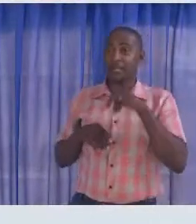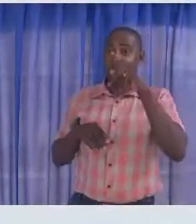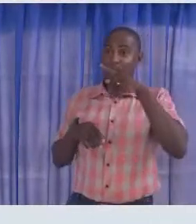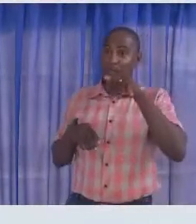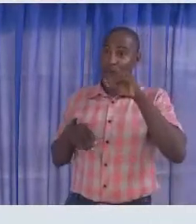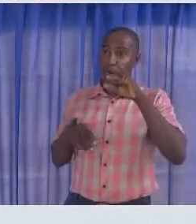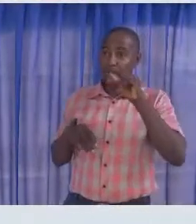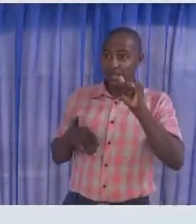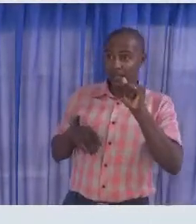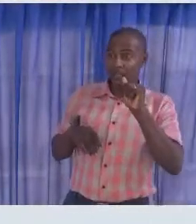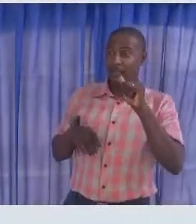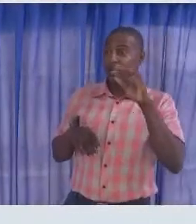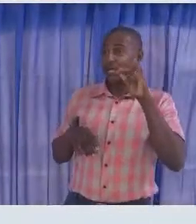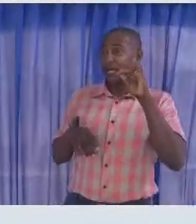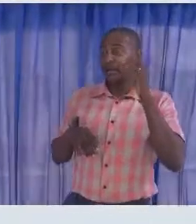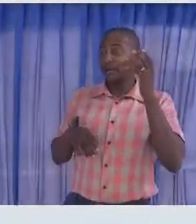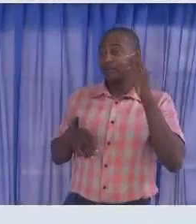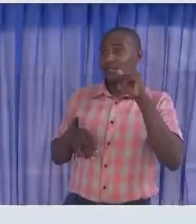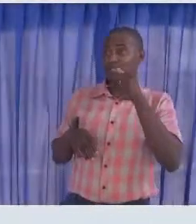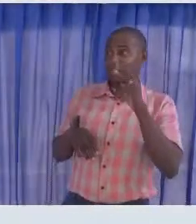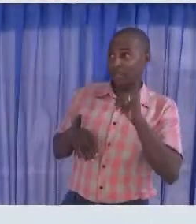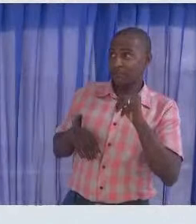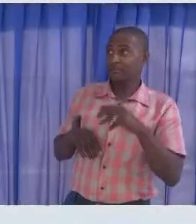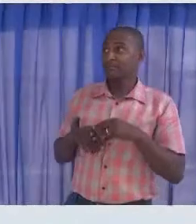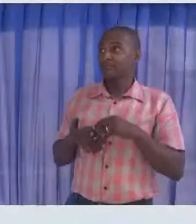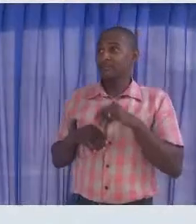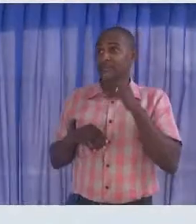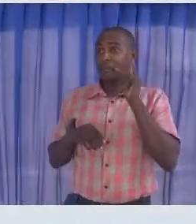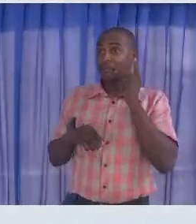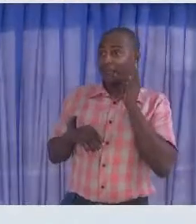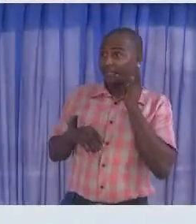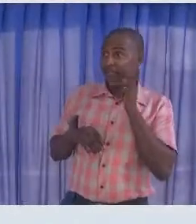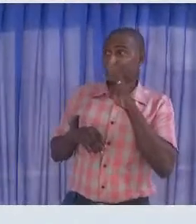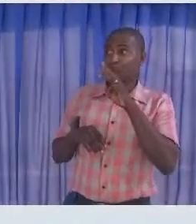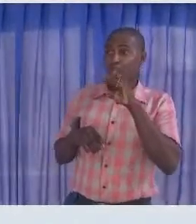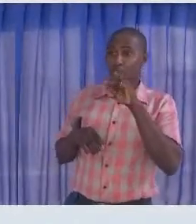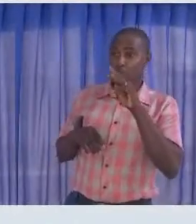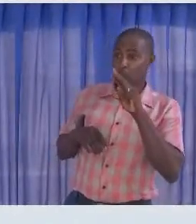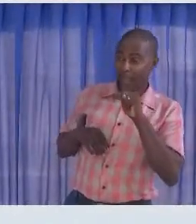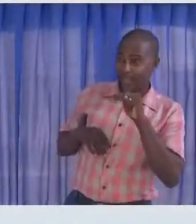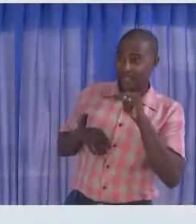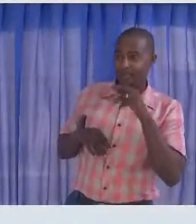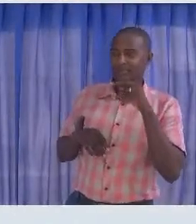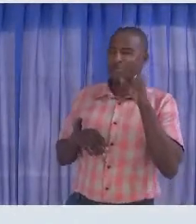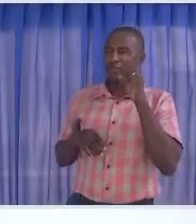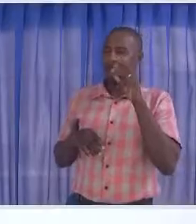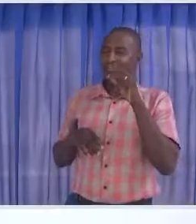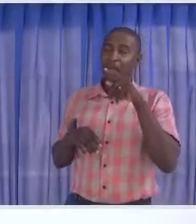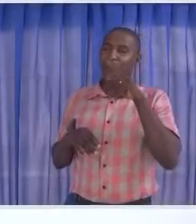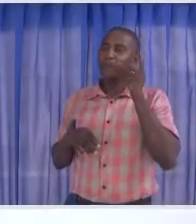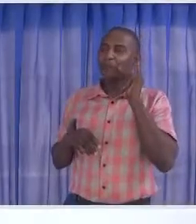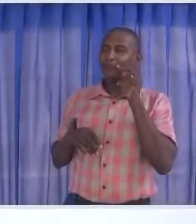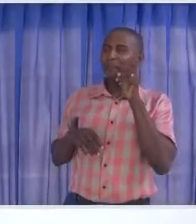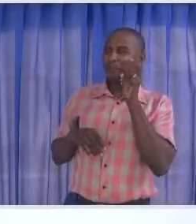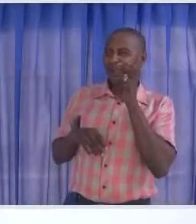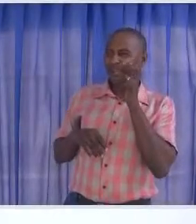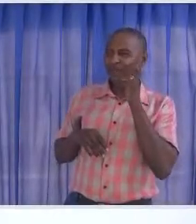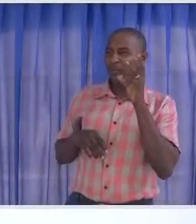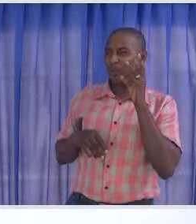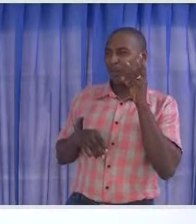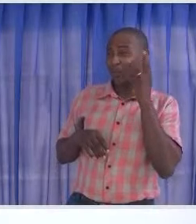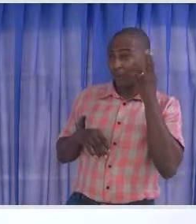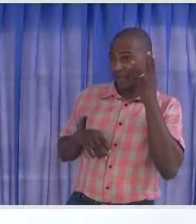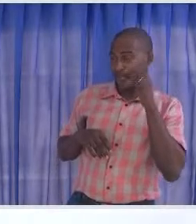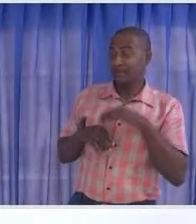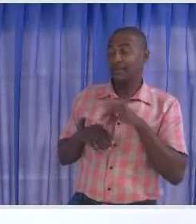pineapple wine and also pineapple jam. You just gone. You're gonna leave. Thank you. Yes. It's such a pleasure to